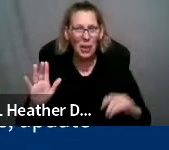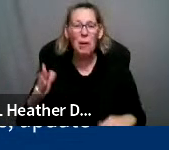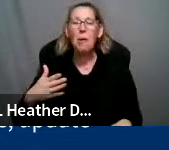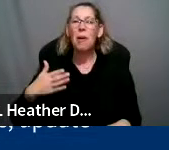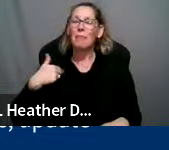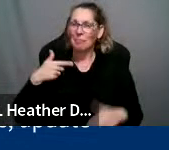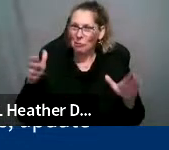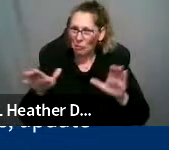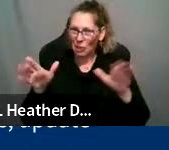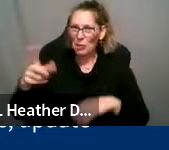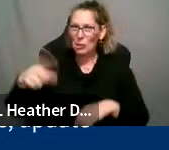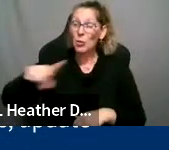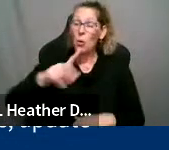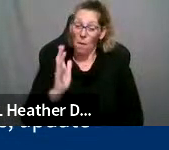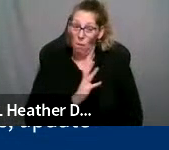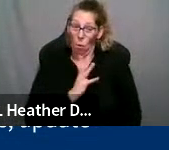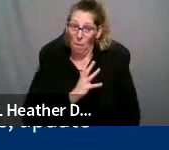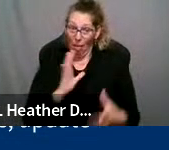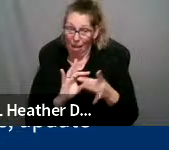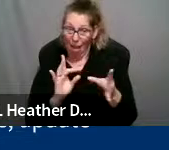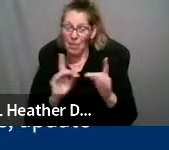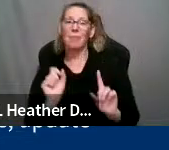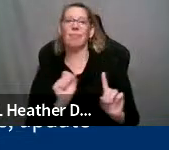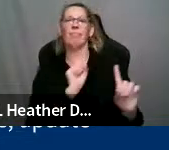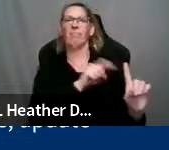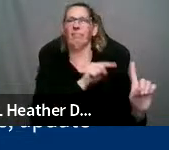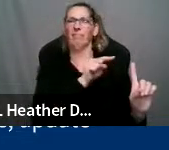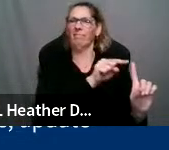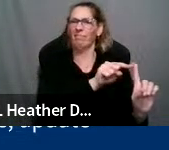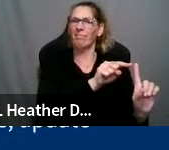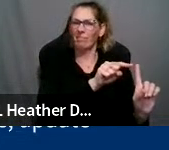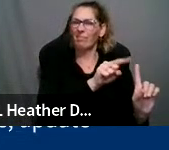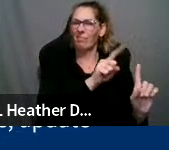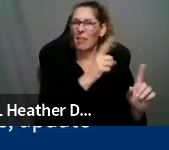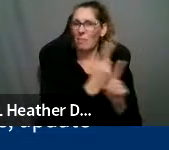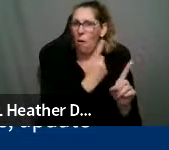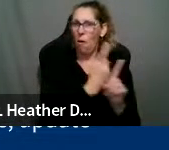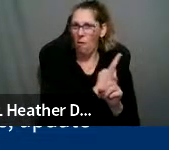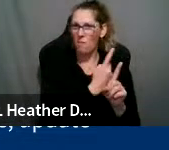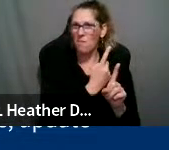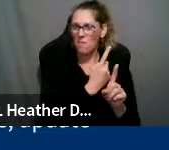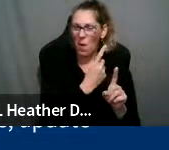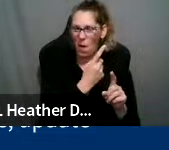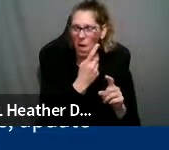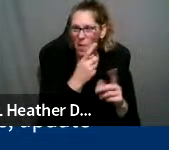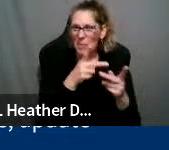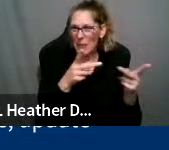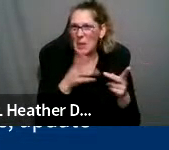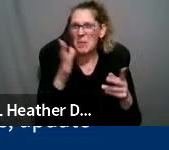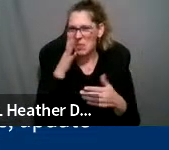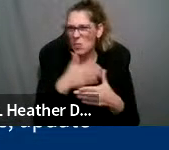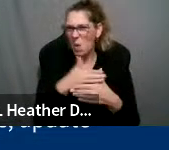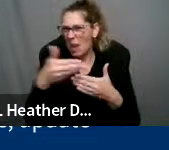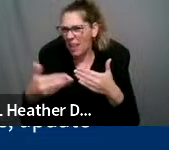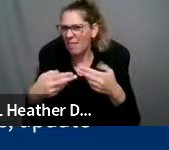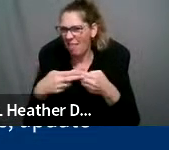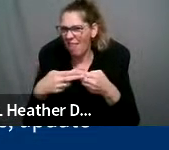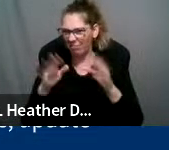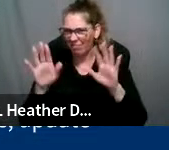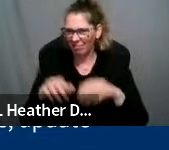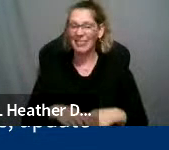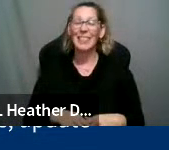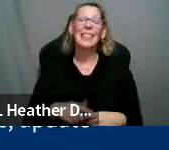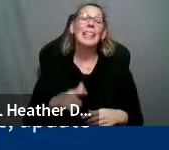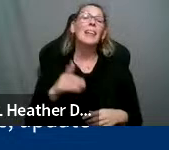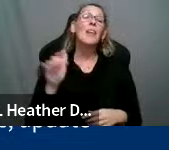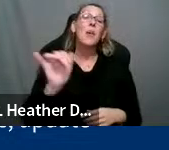have formal comments going through the official channels for commenting, and I'll share that on the next slide. And